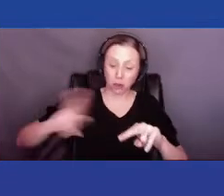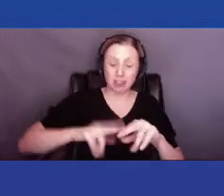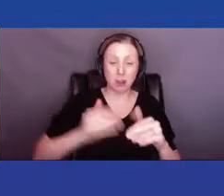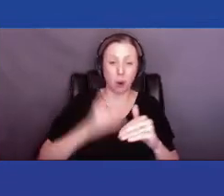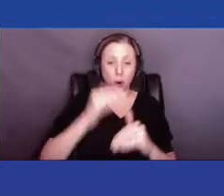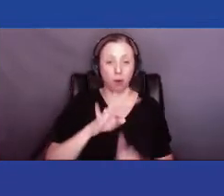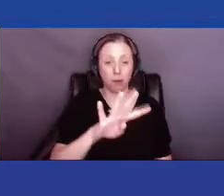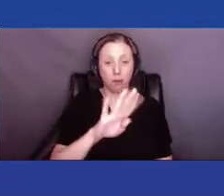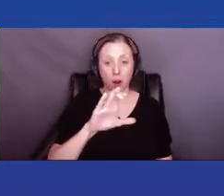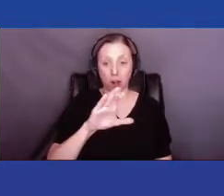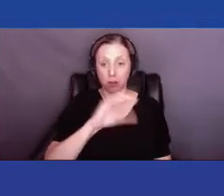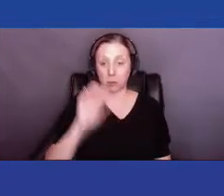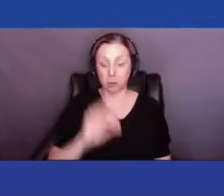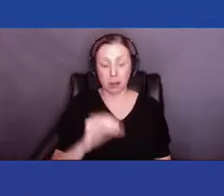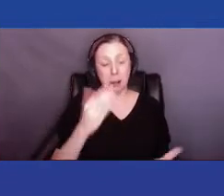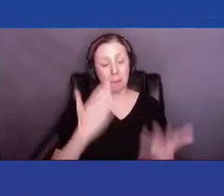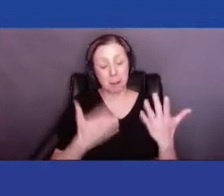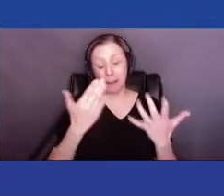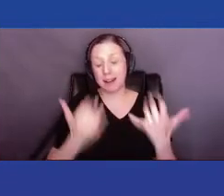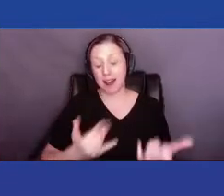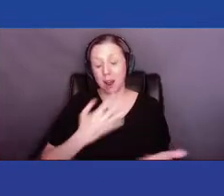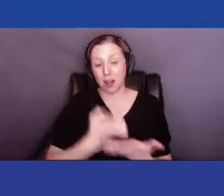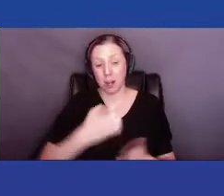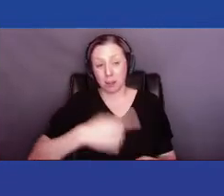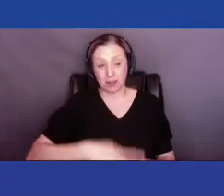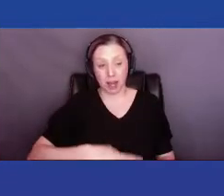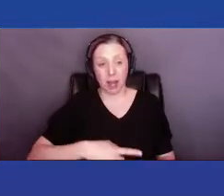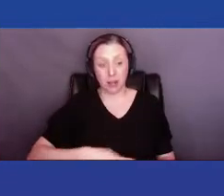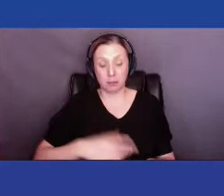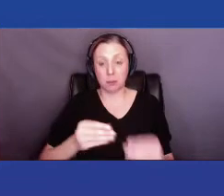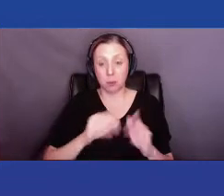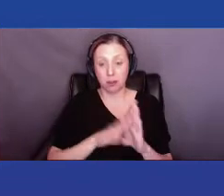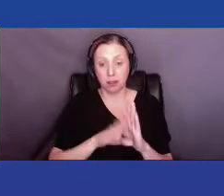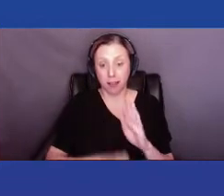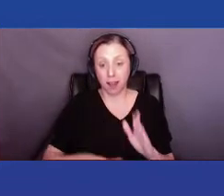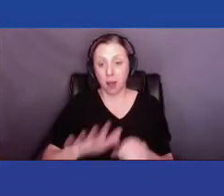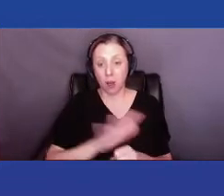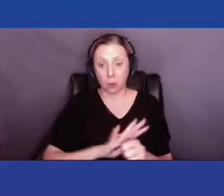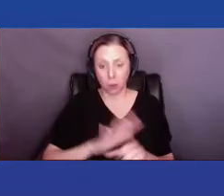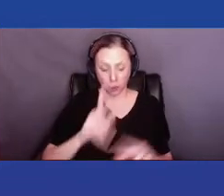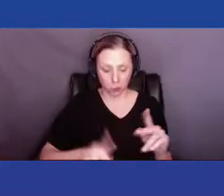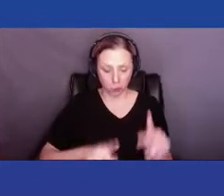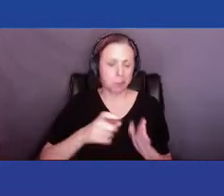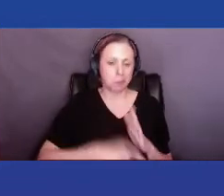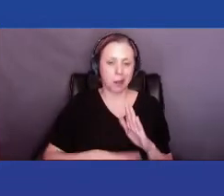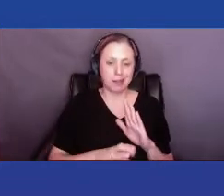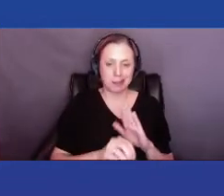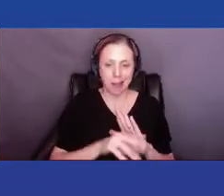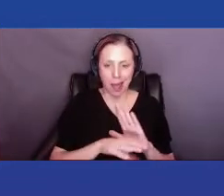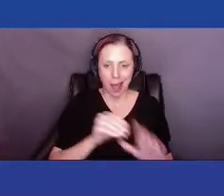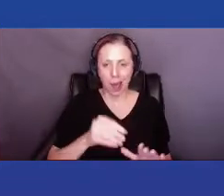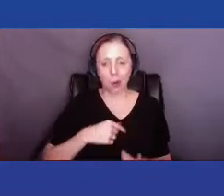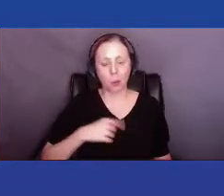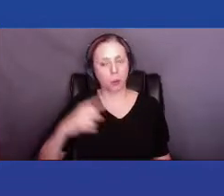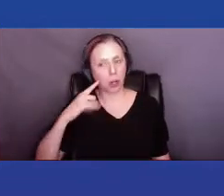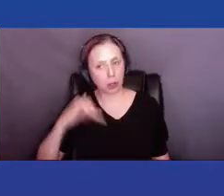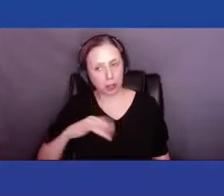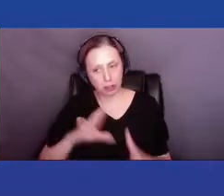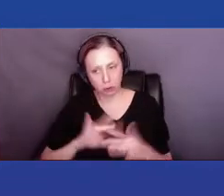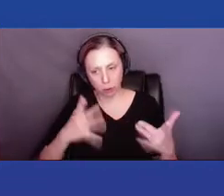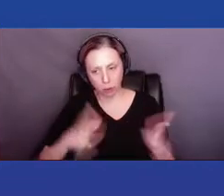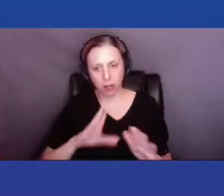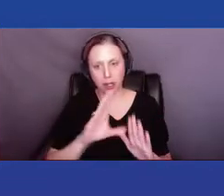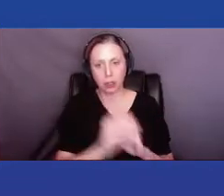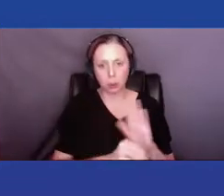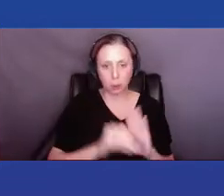time, more than that. Locals are finding themselves priced out. We've heard this story before, most recently, perhaps in New Orleans.